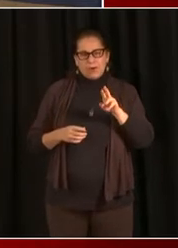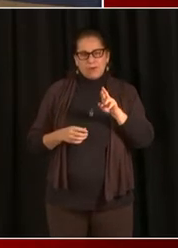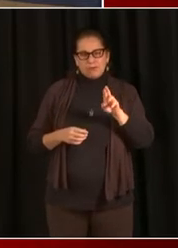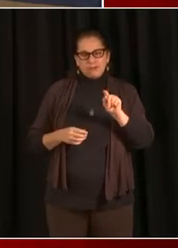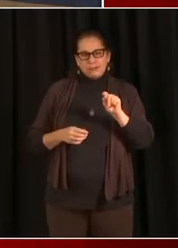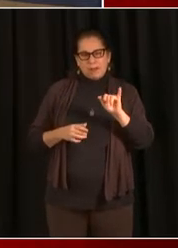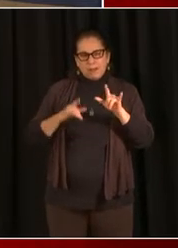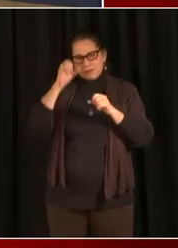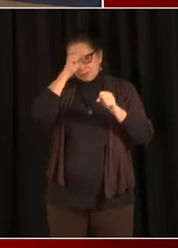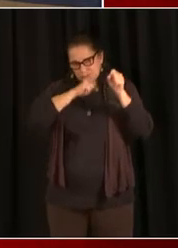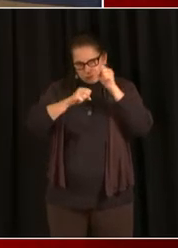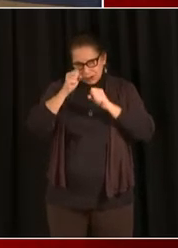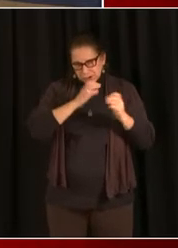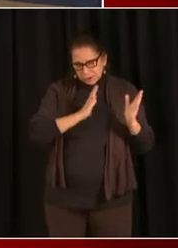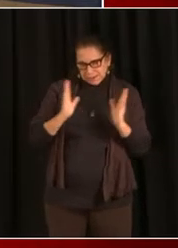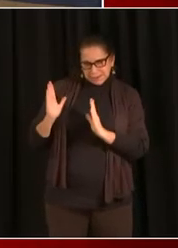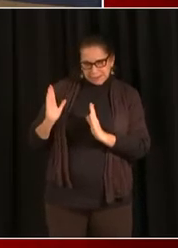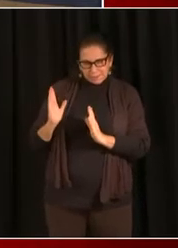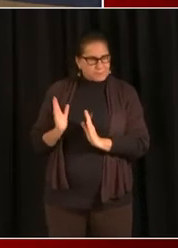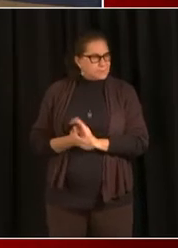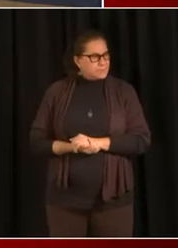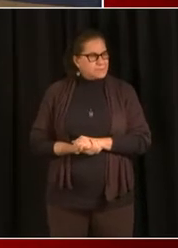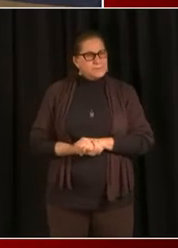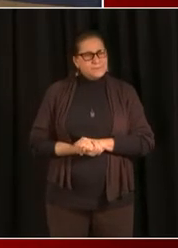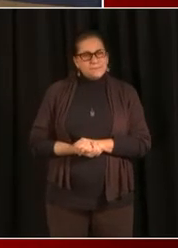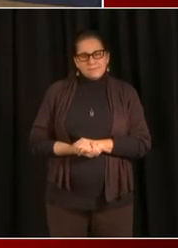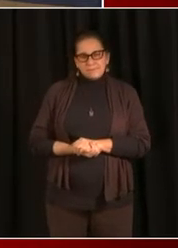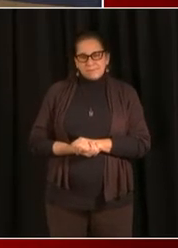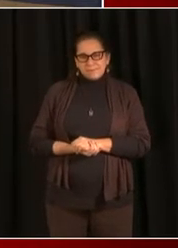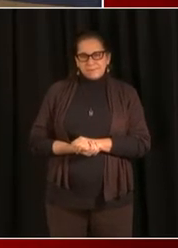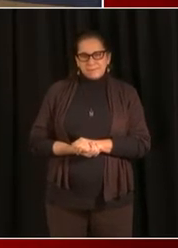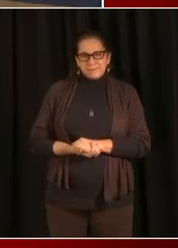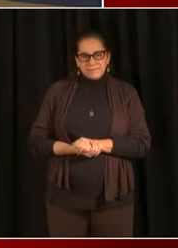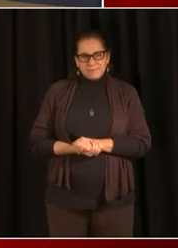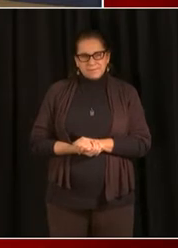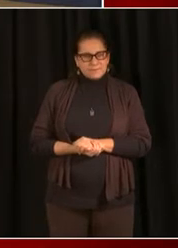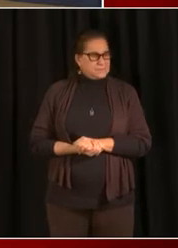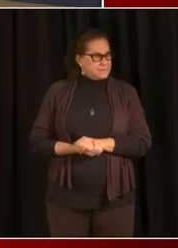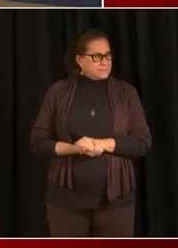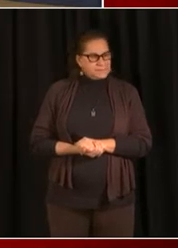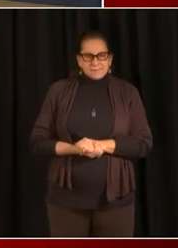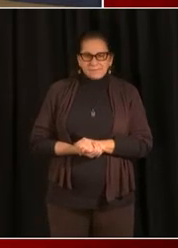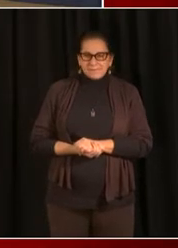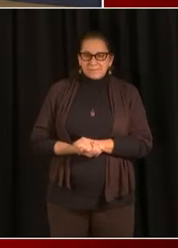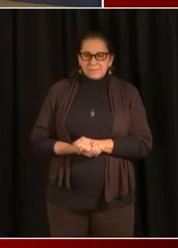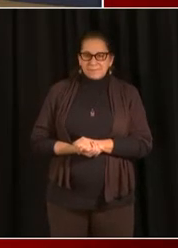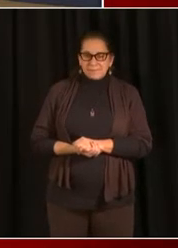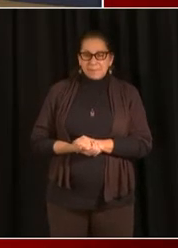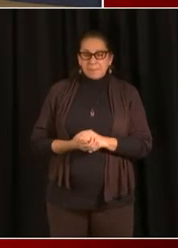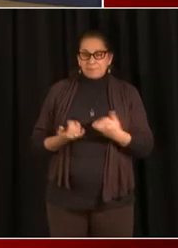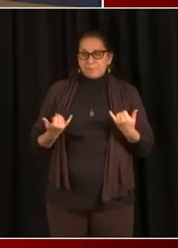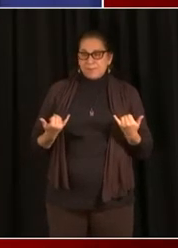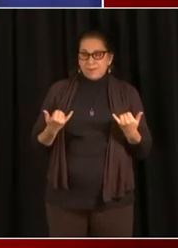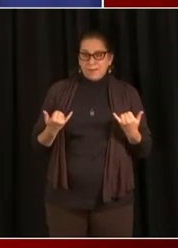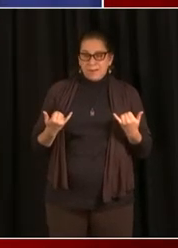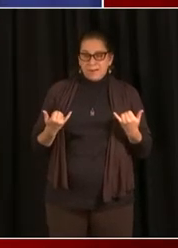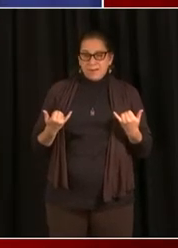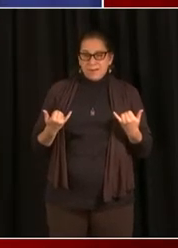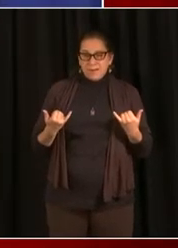for, I think, our work at Union Market District here in DC. Union Market itself, Edens